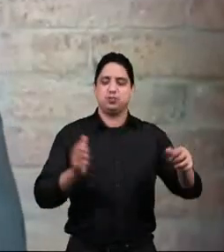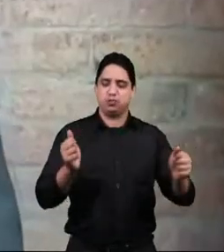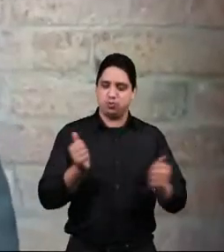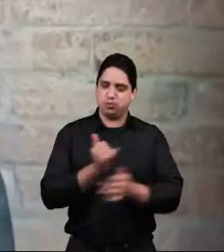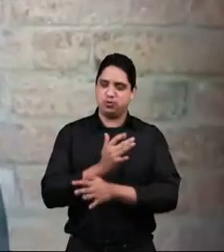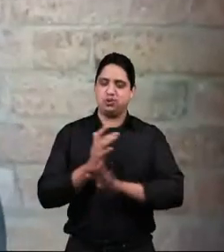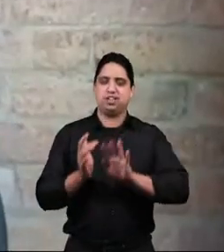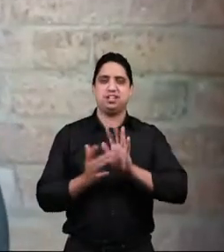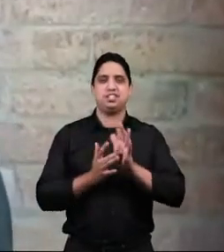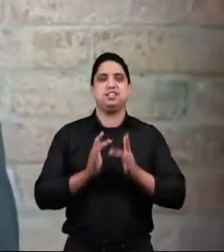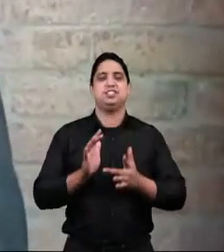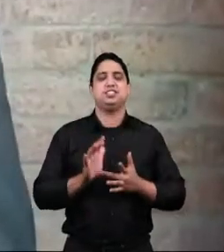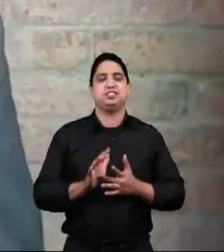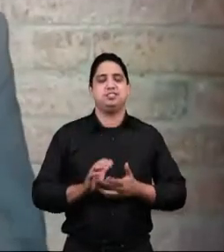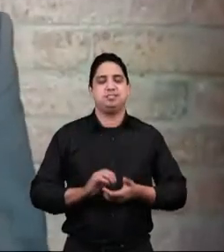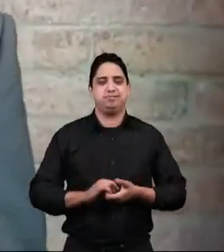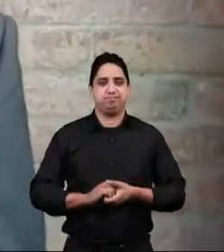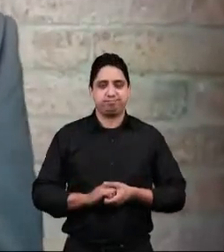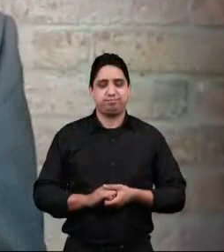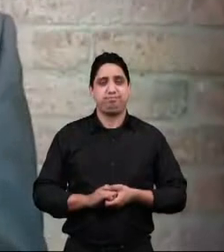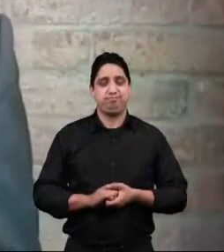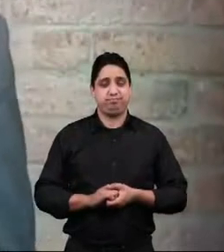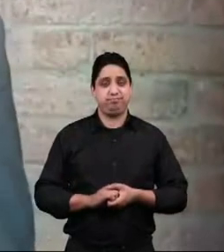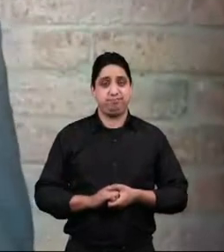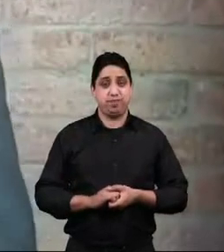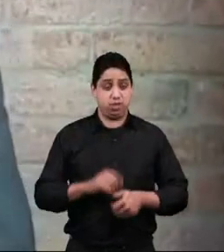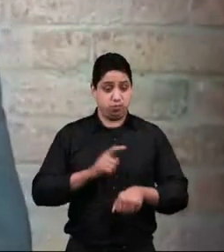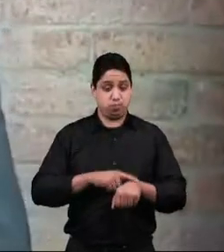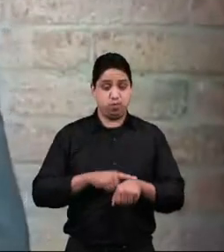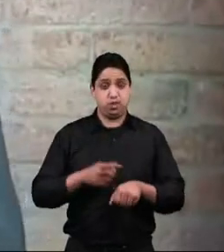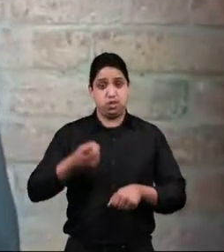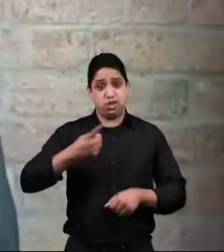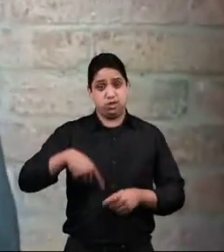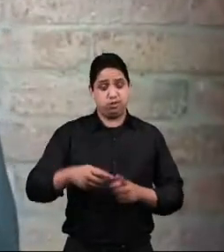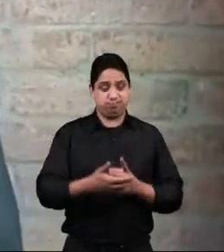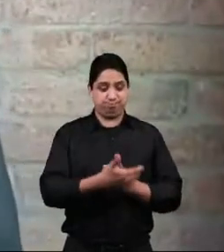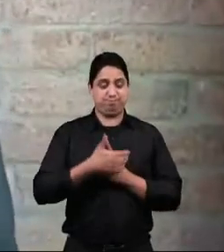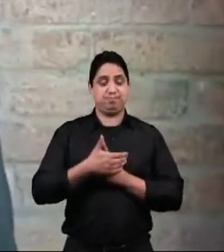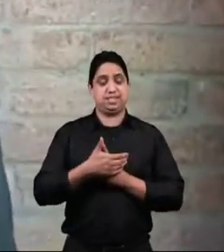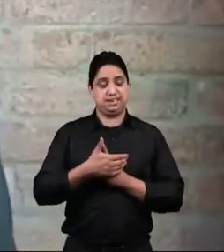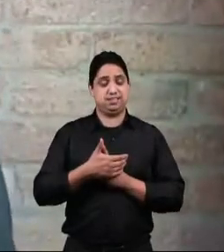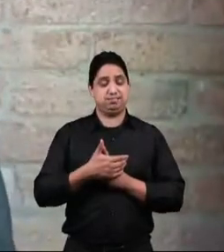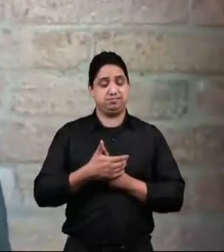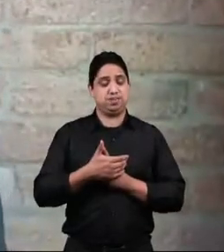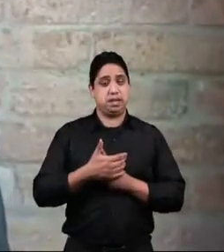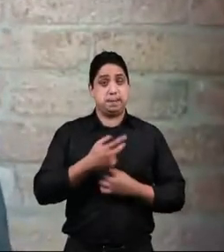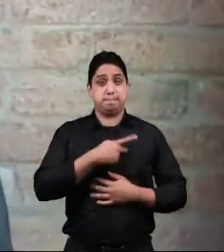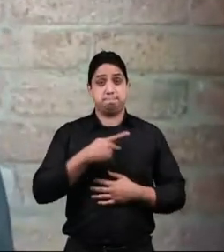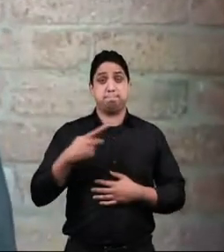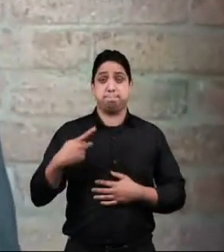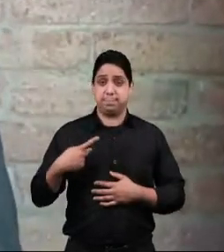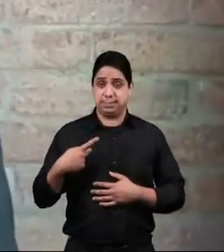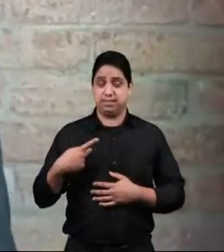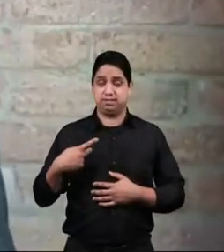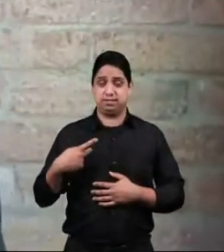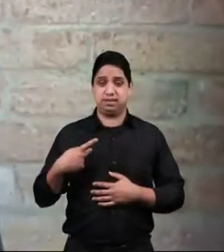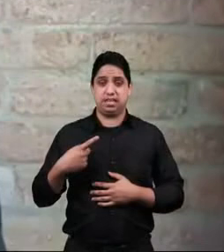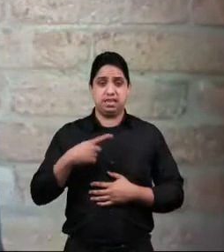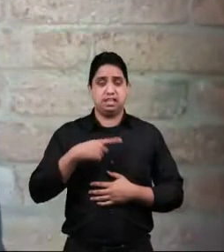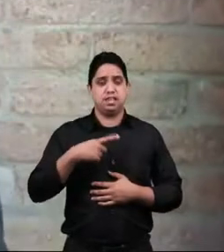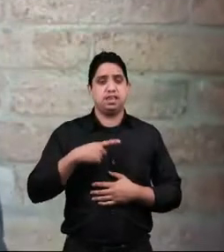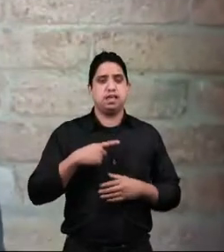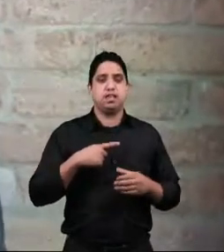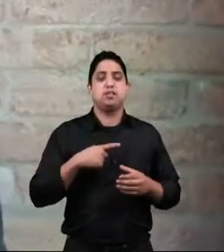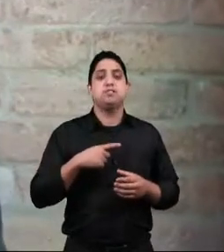Glory to Jesus. Brethren, at this moment where we are separated physically, pastors have